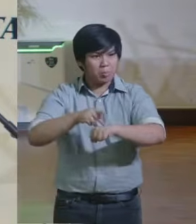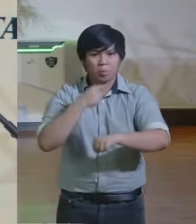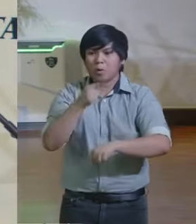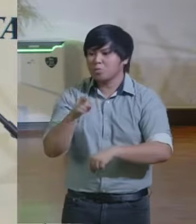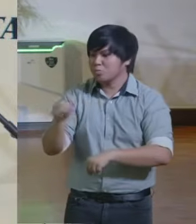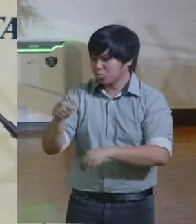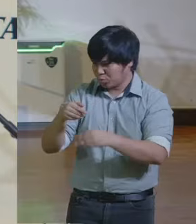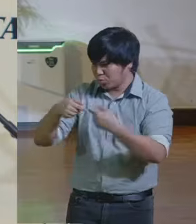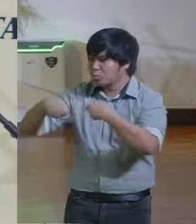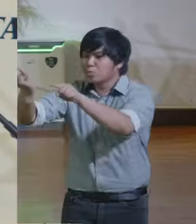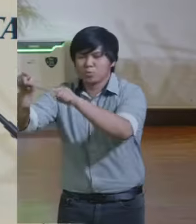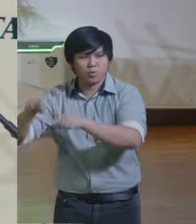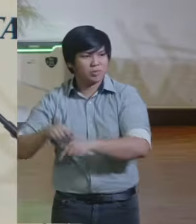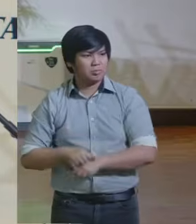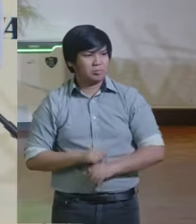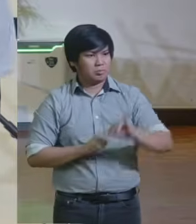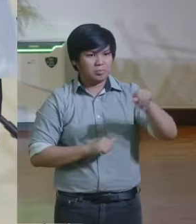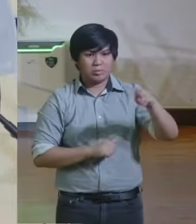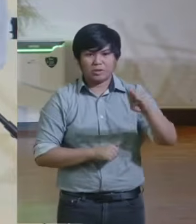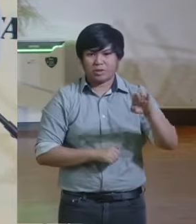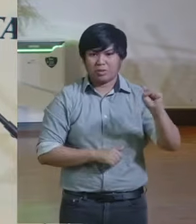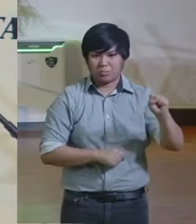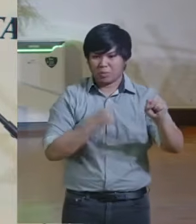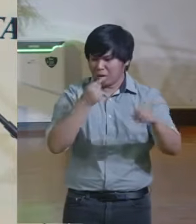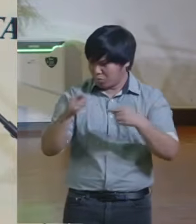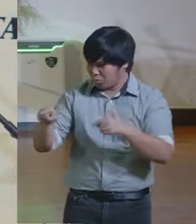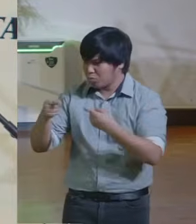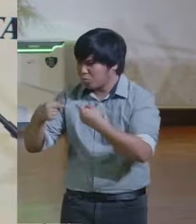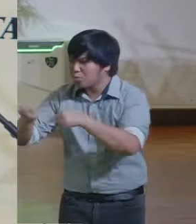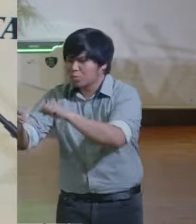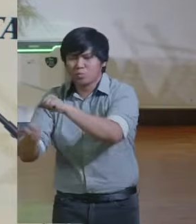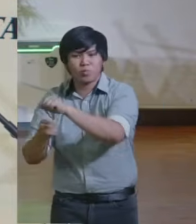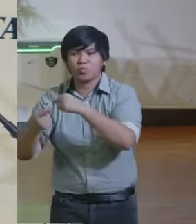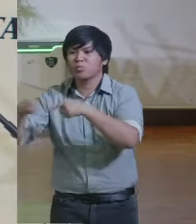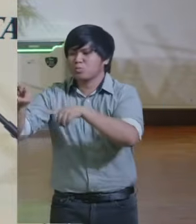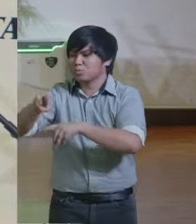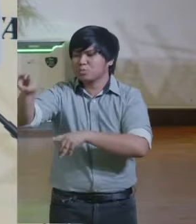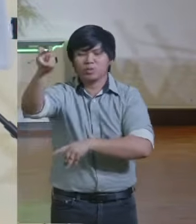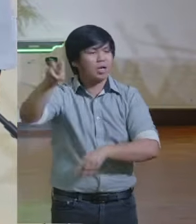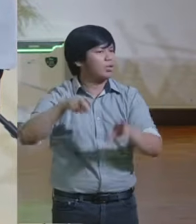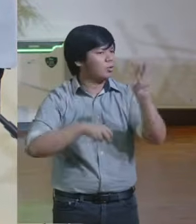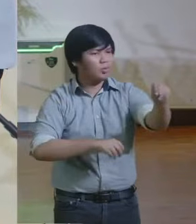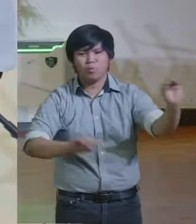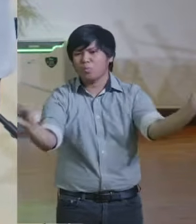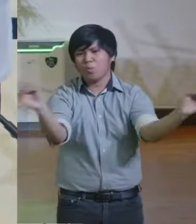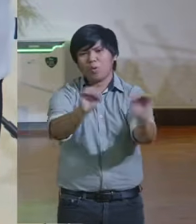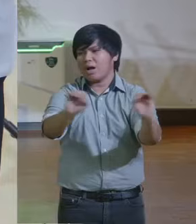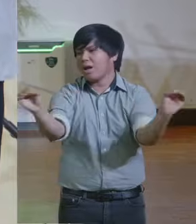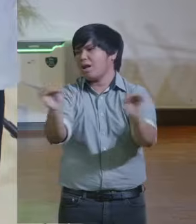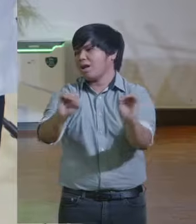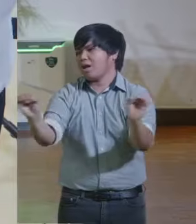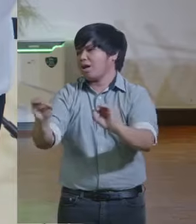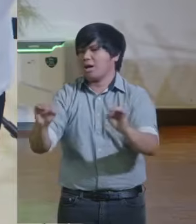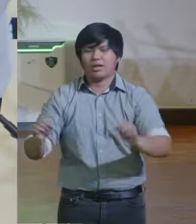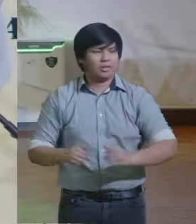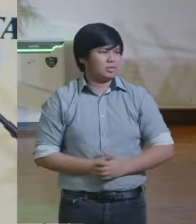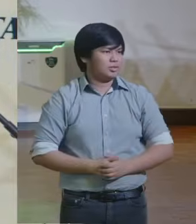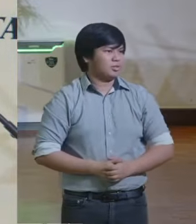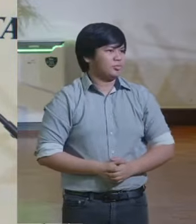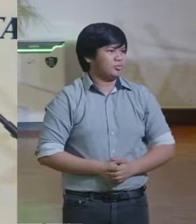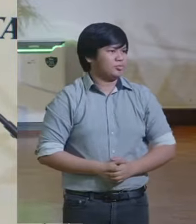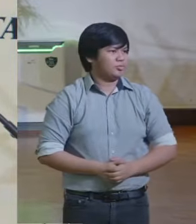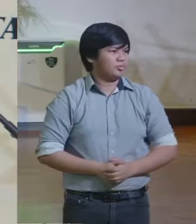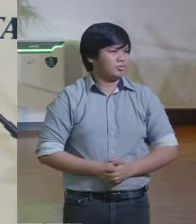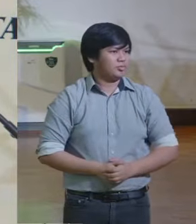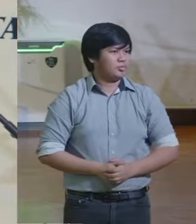ni James na chairman ng Elders Council ng Jerusalem Church. Not through